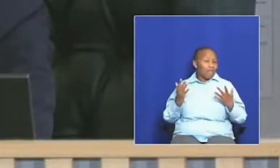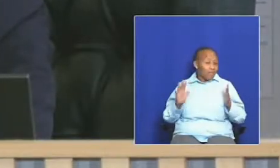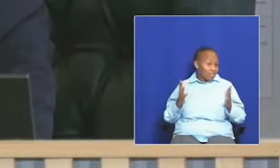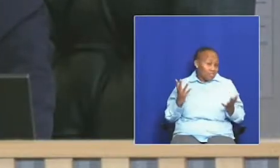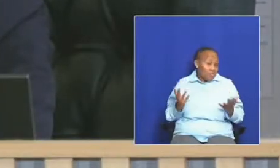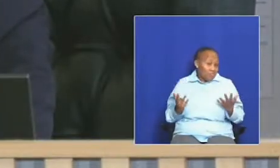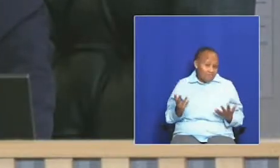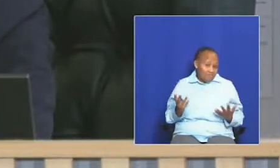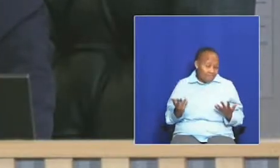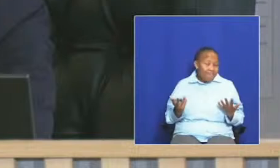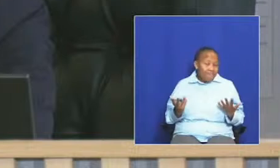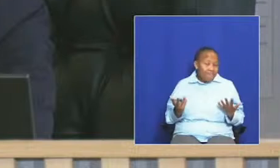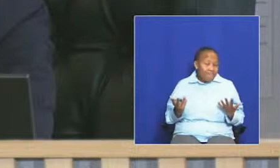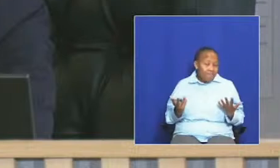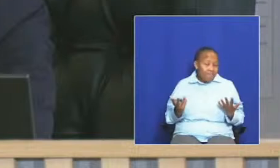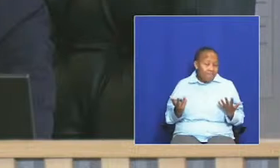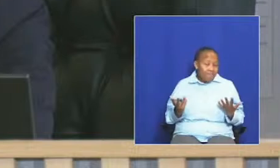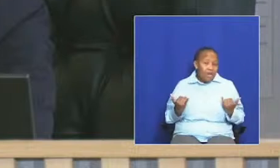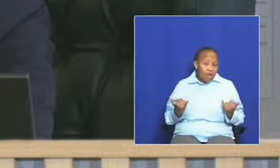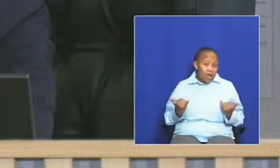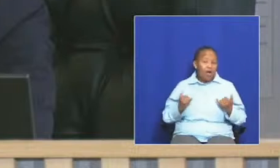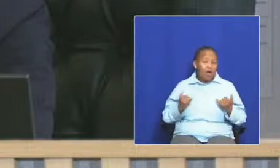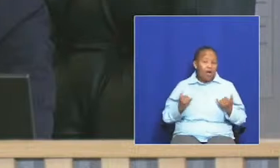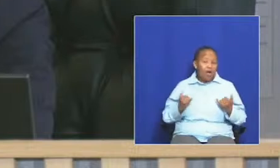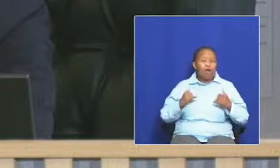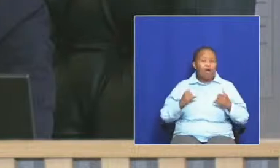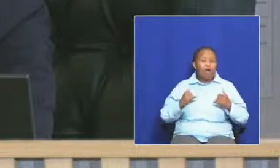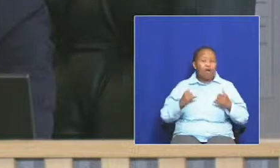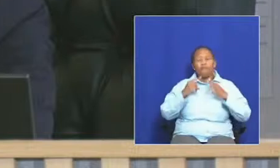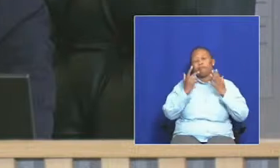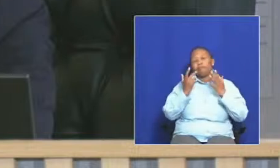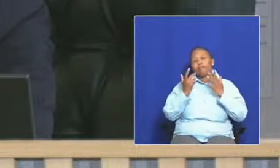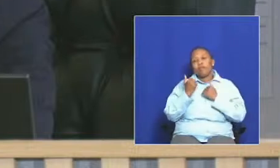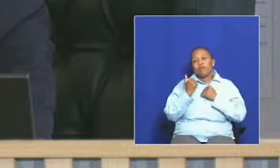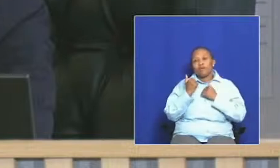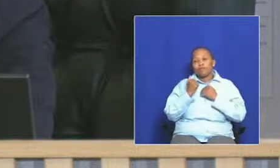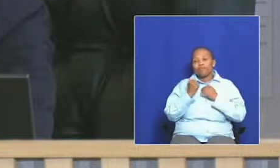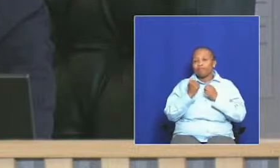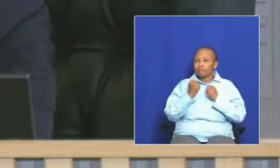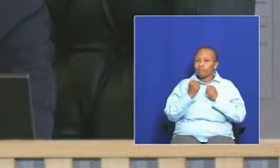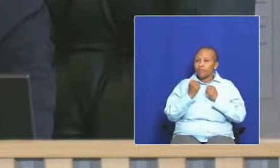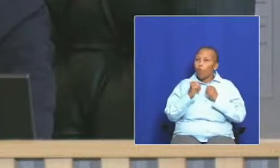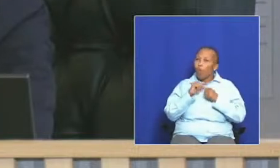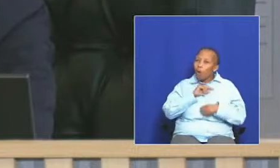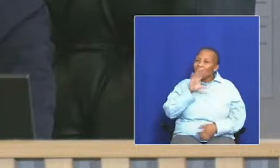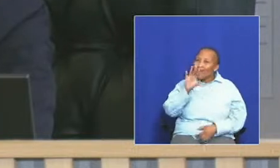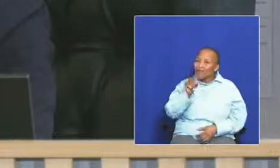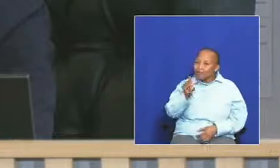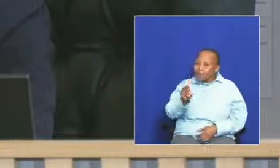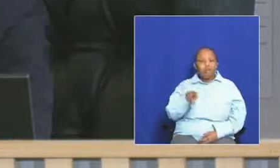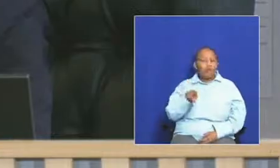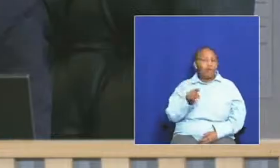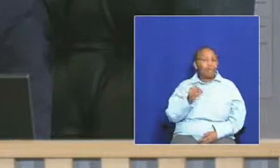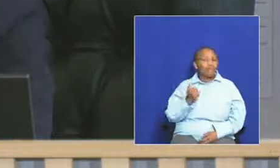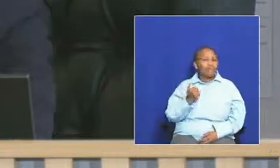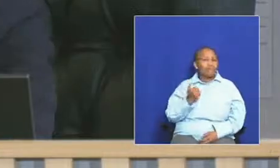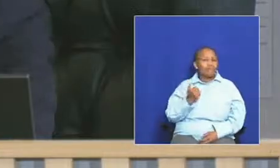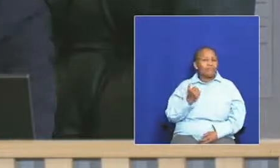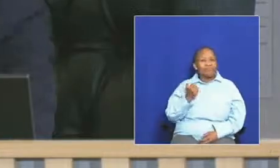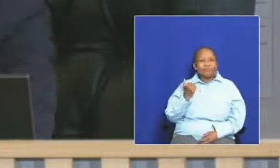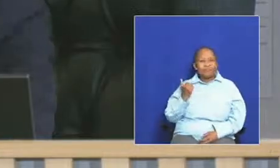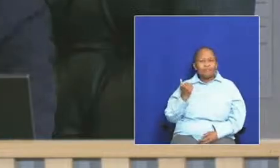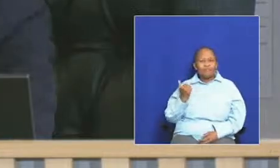it is you that is being asked to send proofs of payment. Even if you